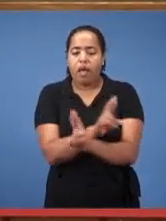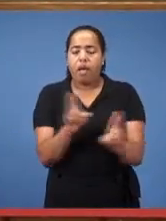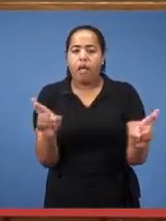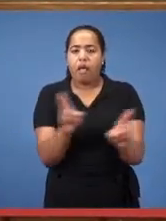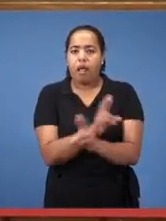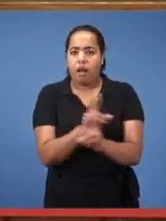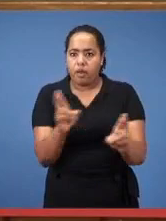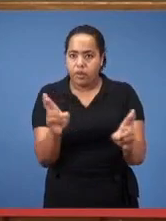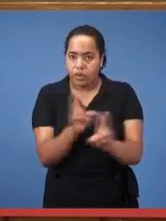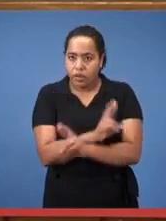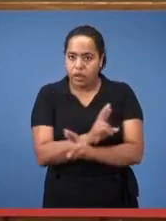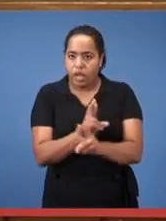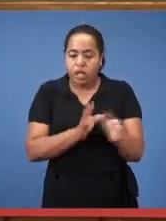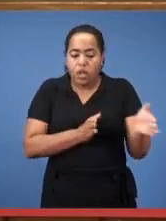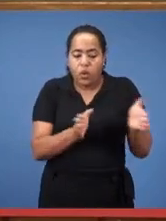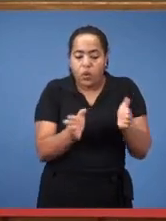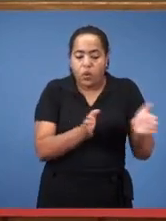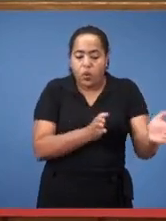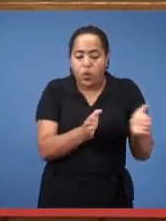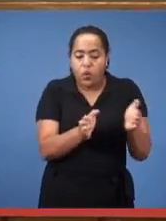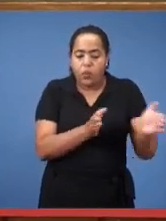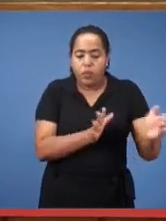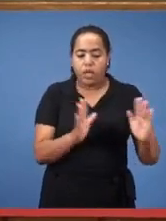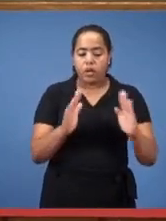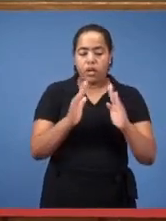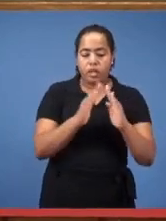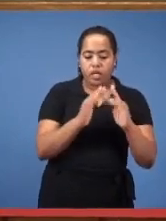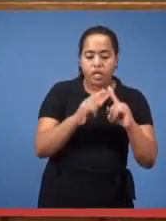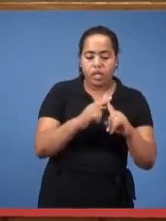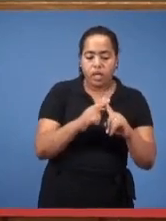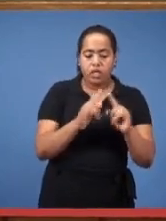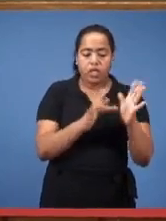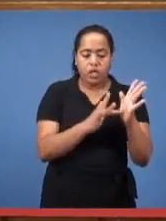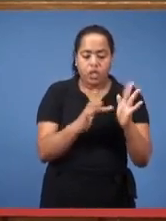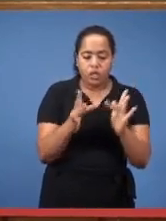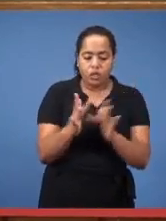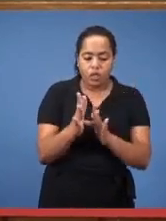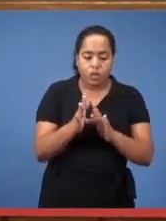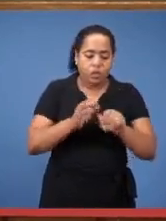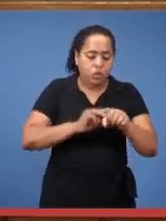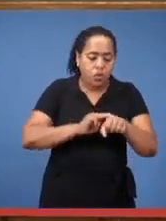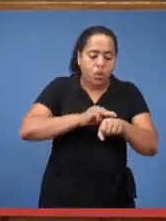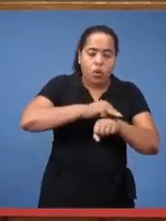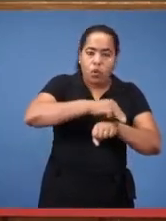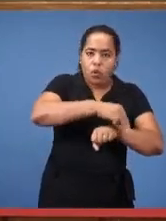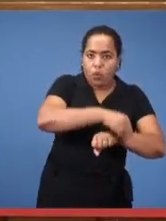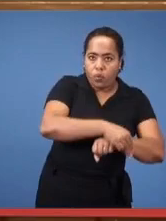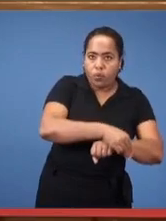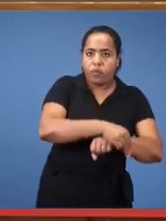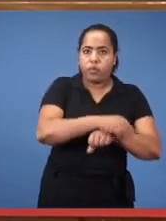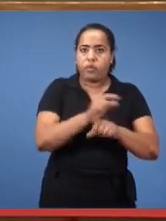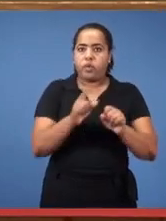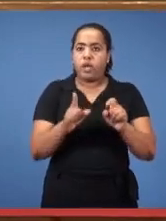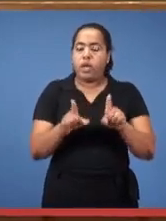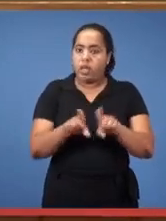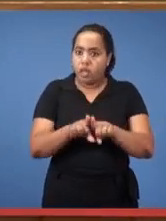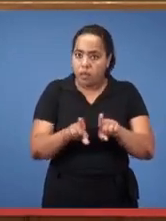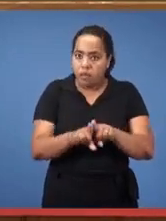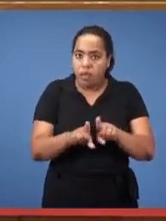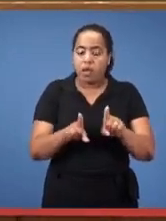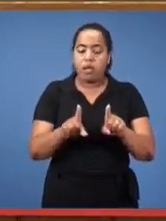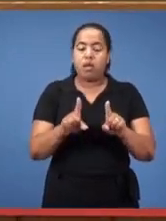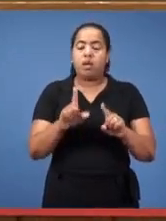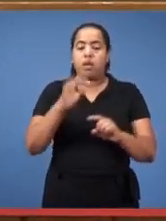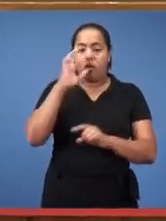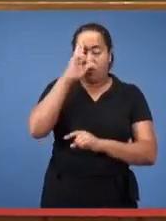to the time of the church, Jesus as the Messiah and